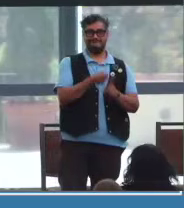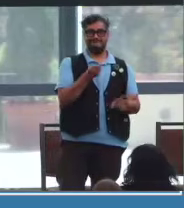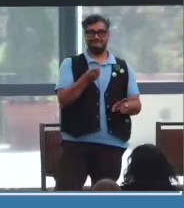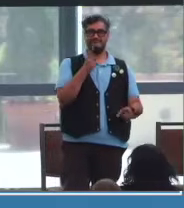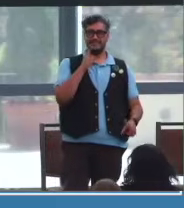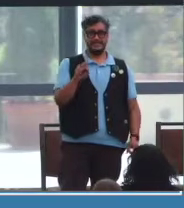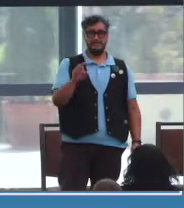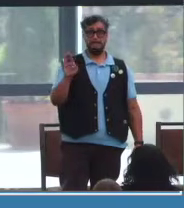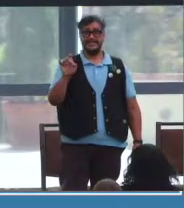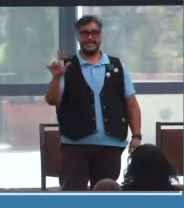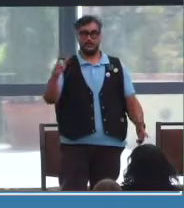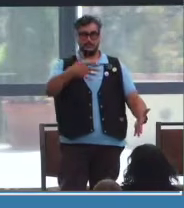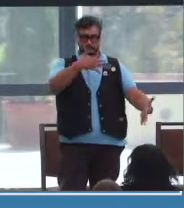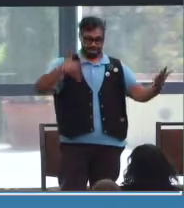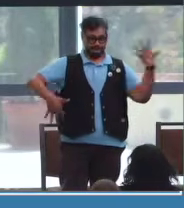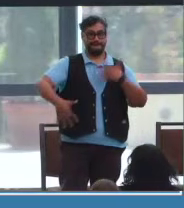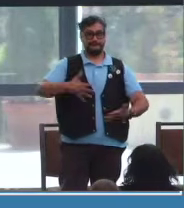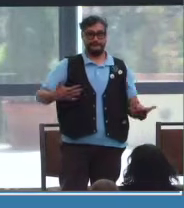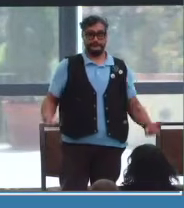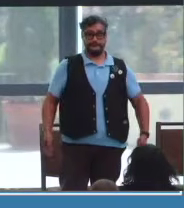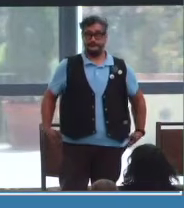B cell factor.